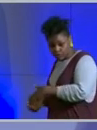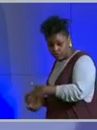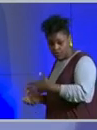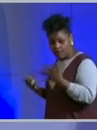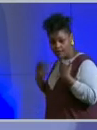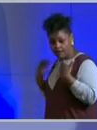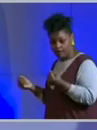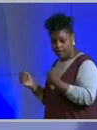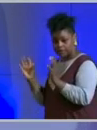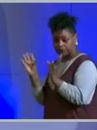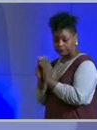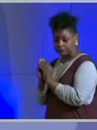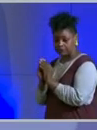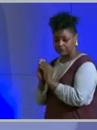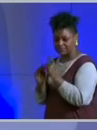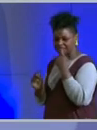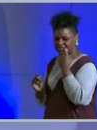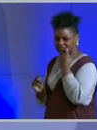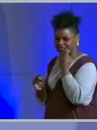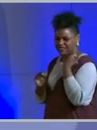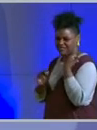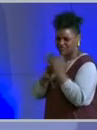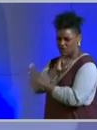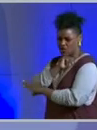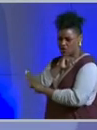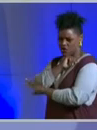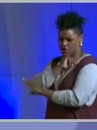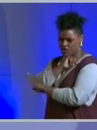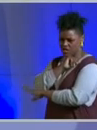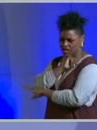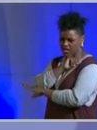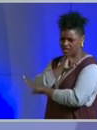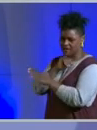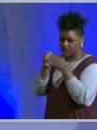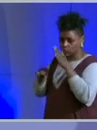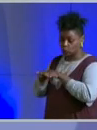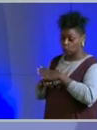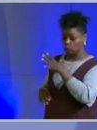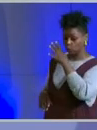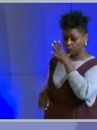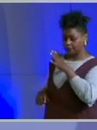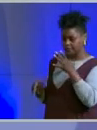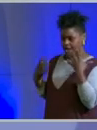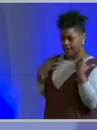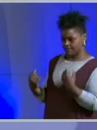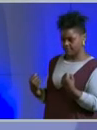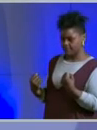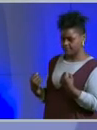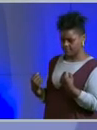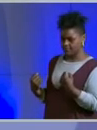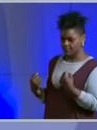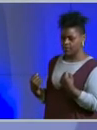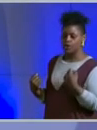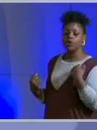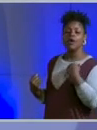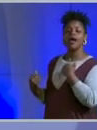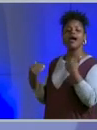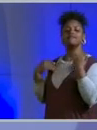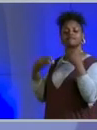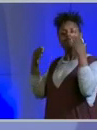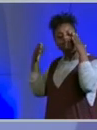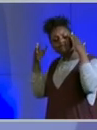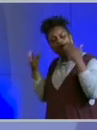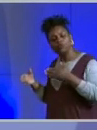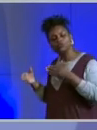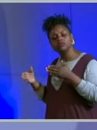fall, so that we could focus on women's health. We, of course, have a focus on